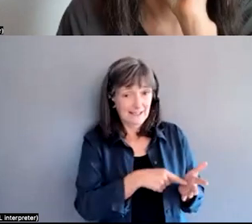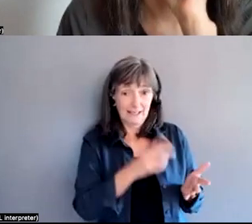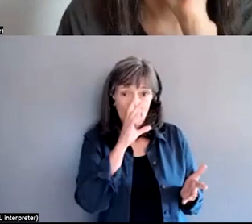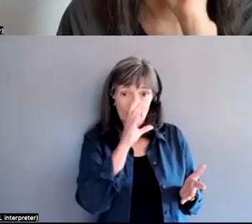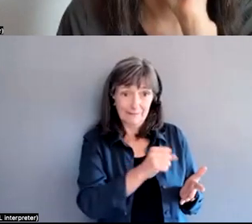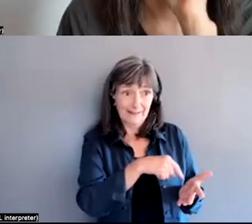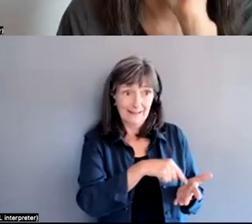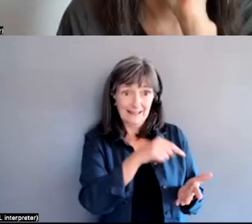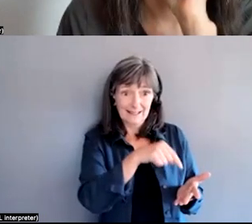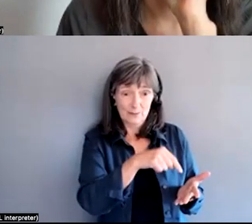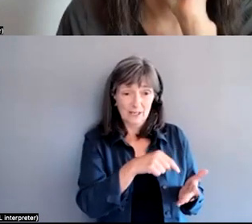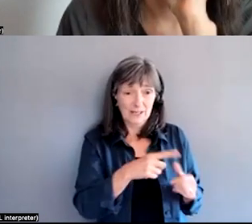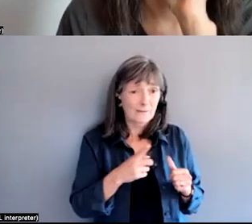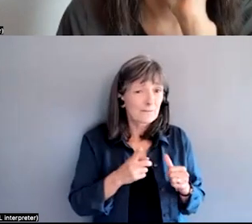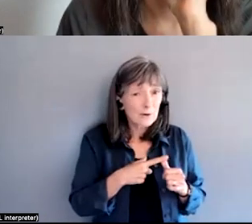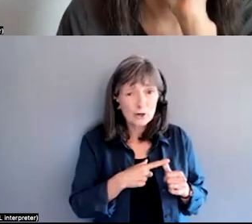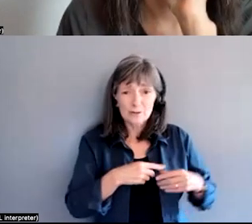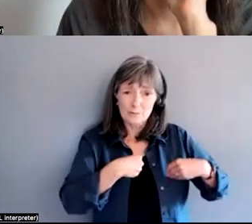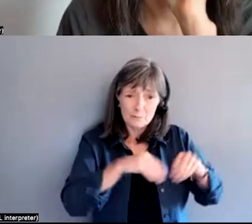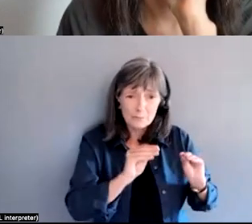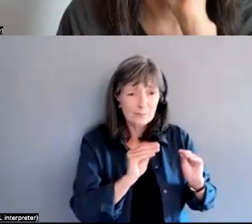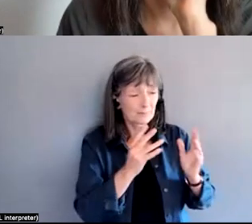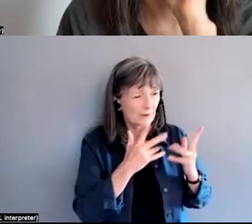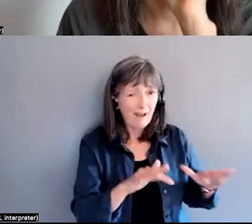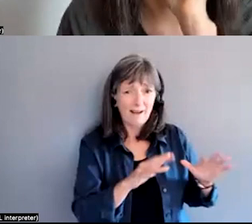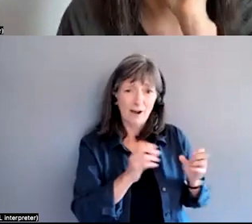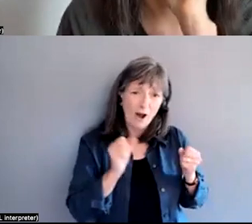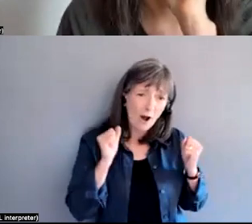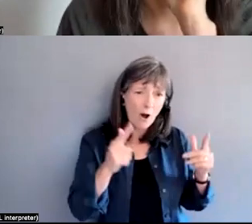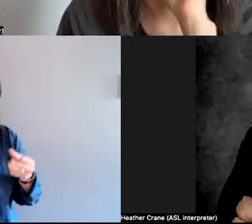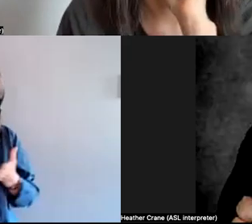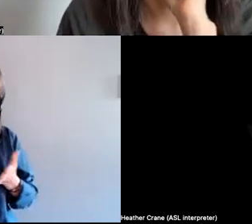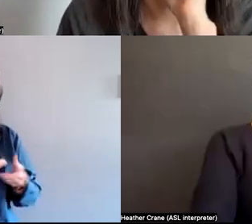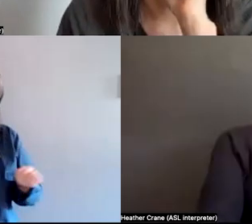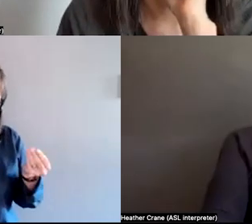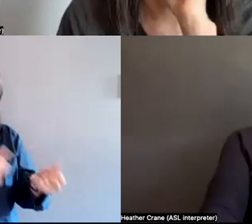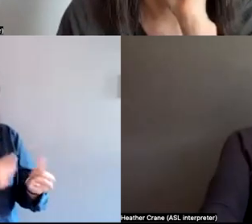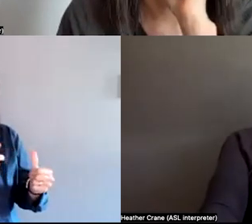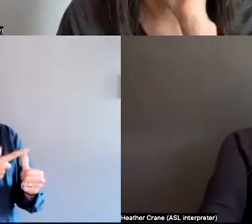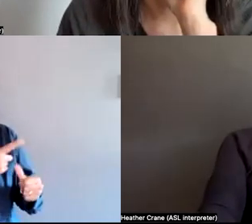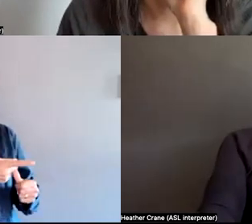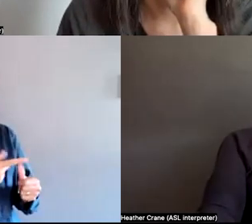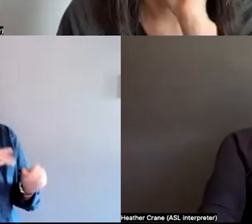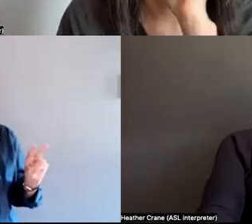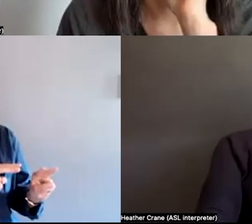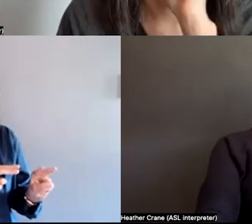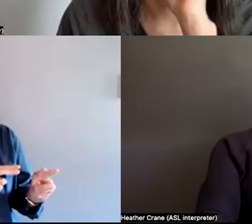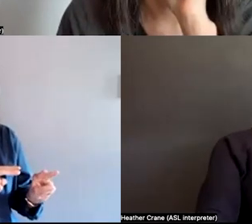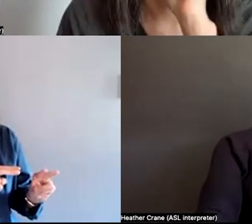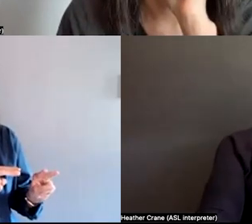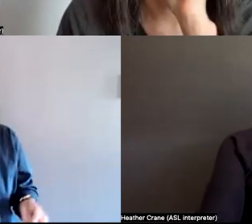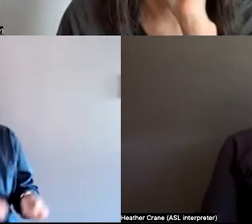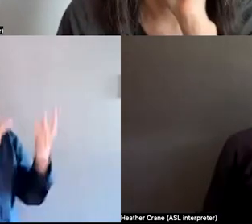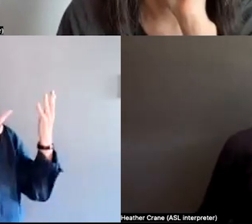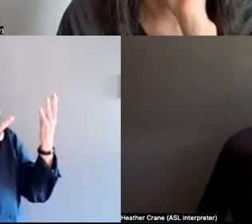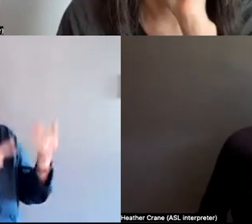first wave, especially that first wave of publicity where all the dollars get spent and people look at the thing, and then to just kind of toss it away